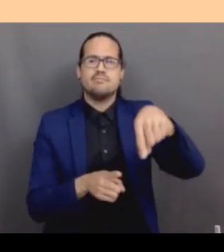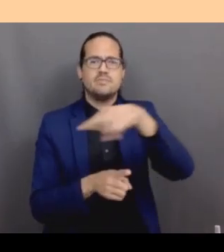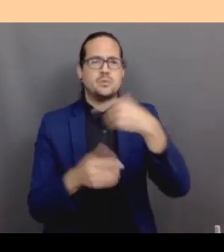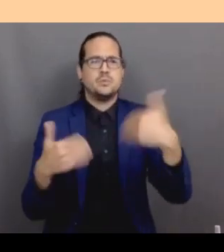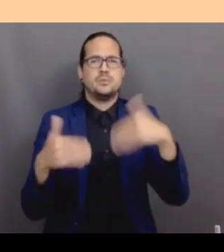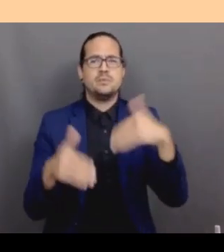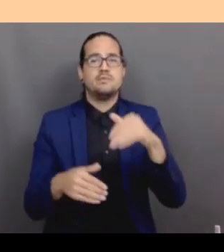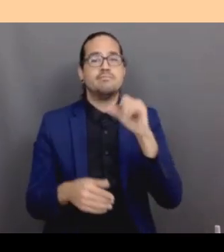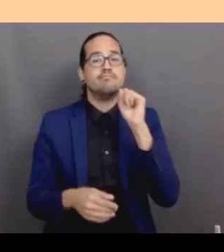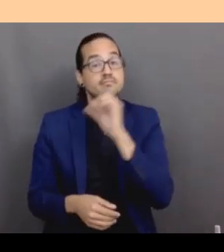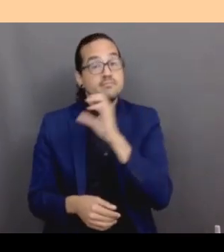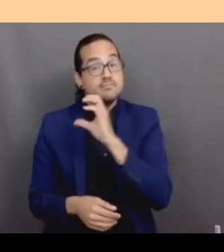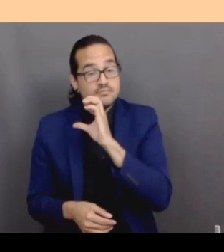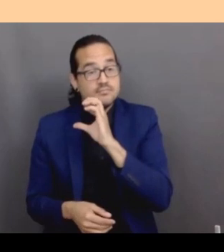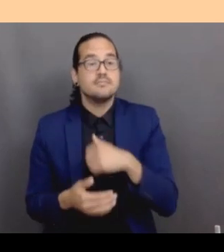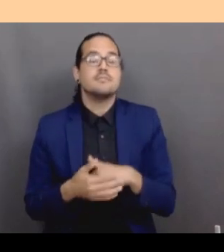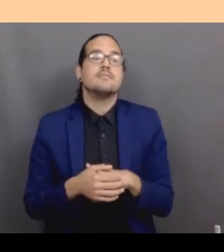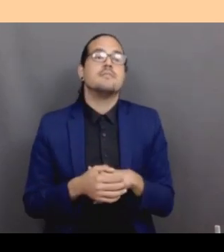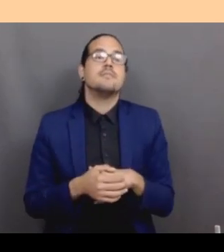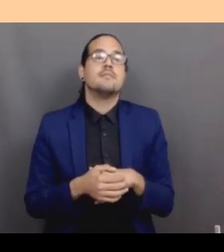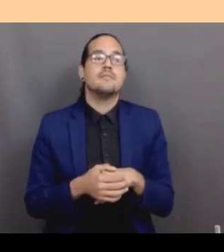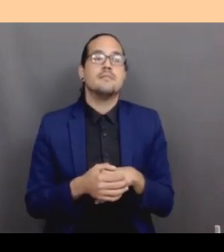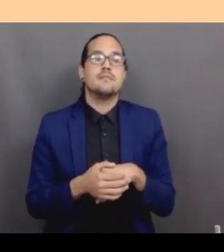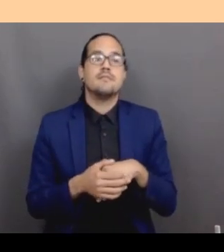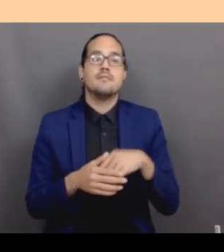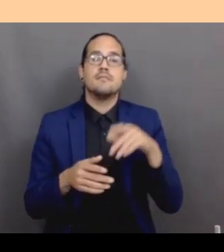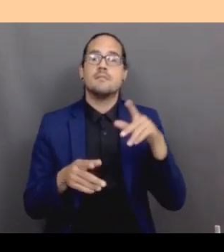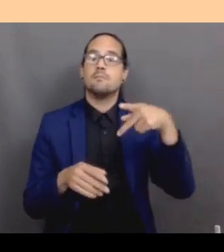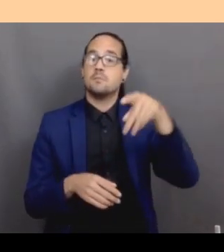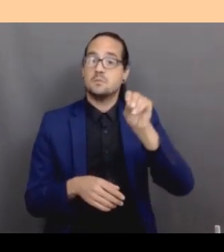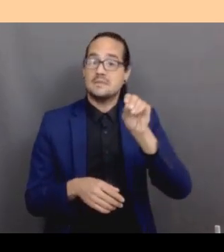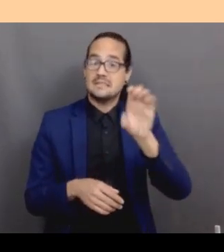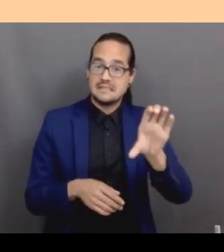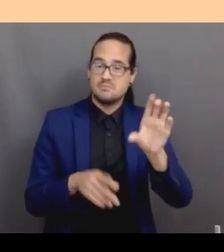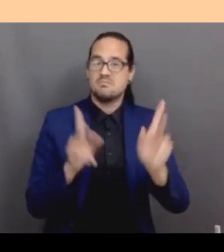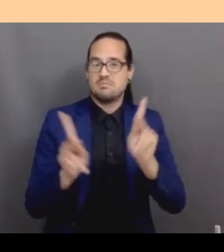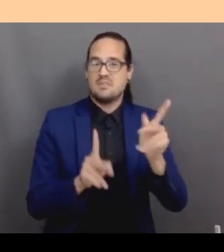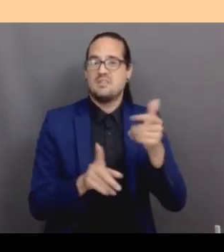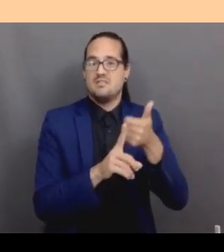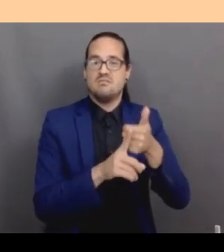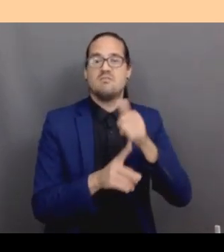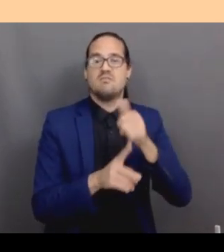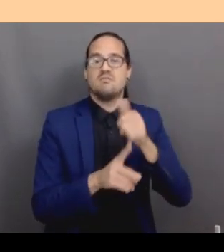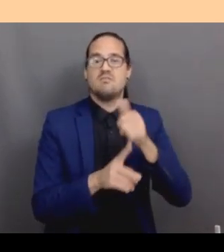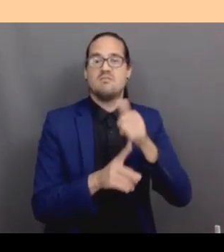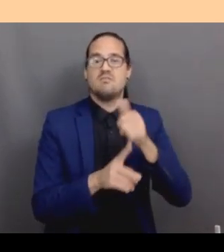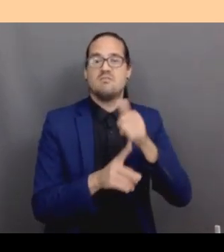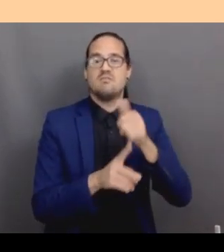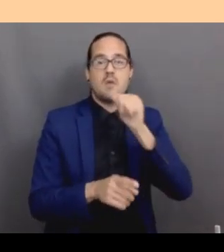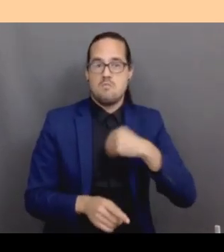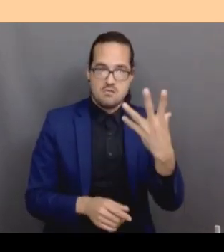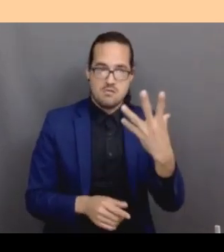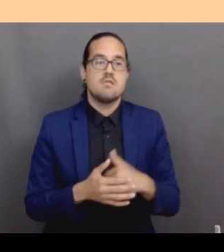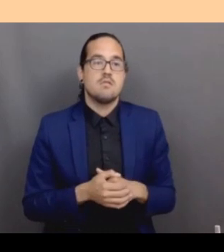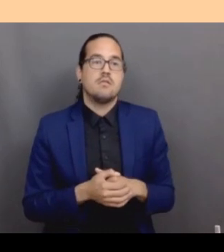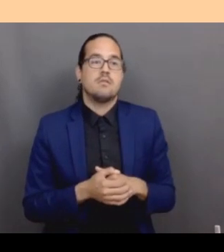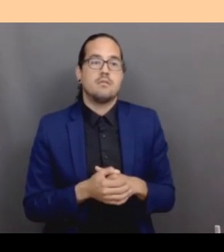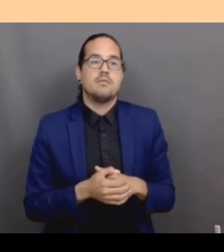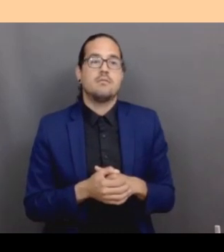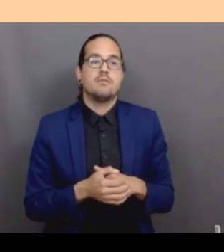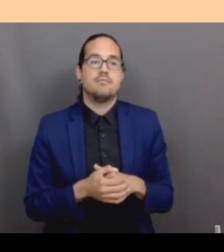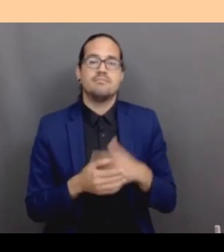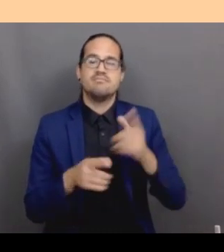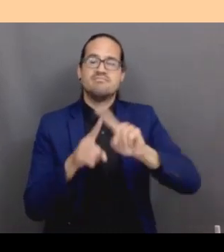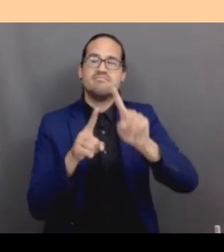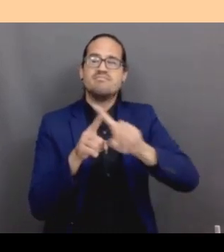course, different low-income in communities around Marin. We'll also discuss some of the resources that are available to